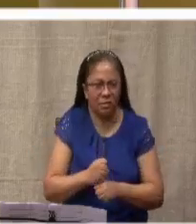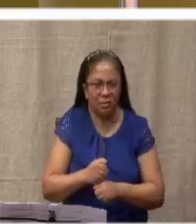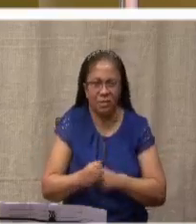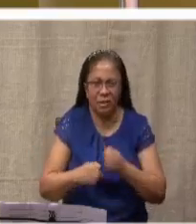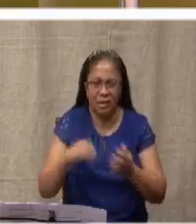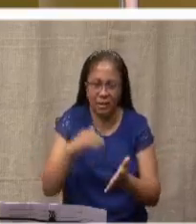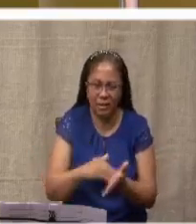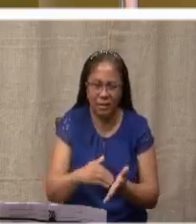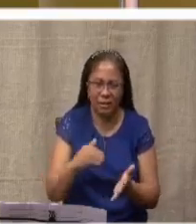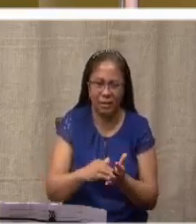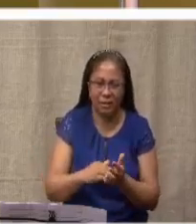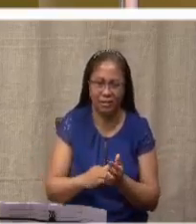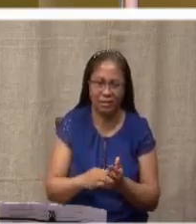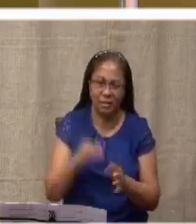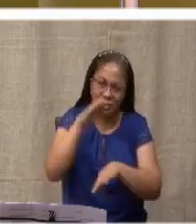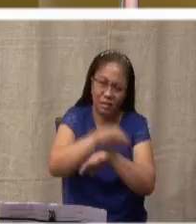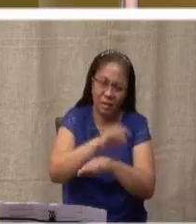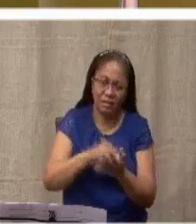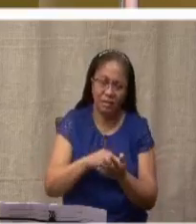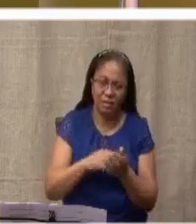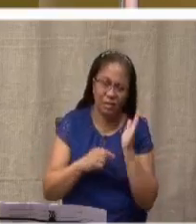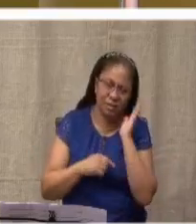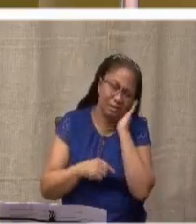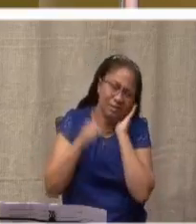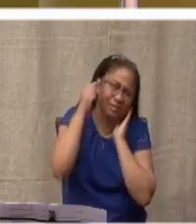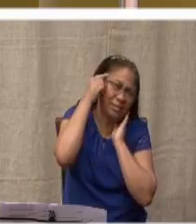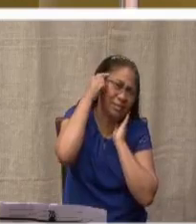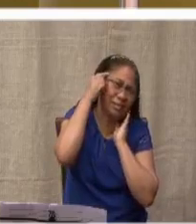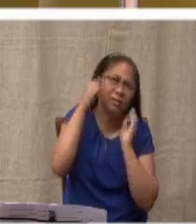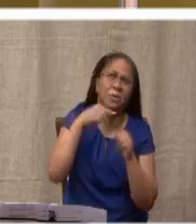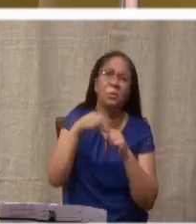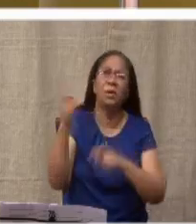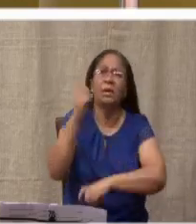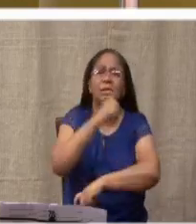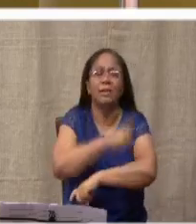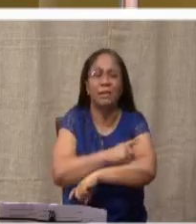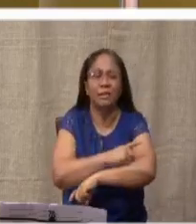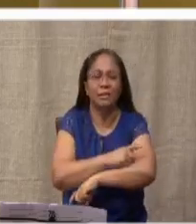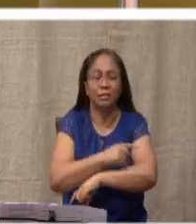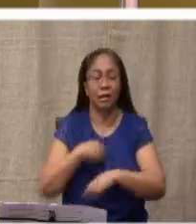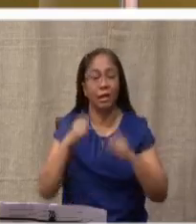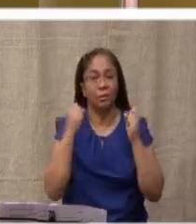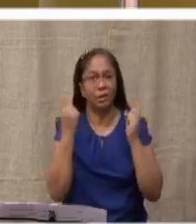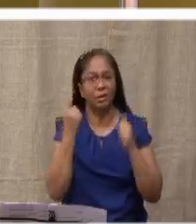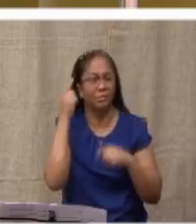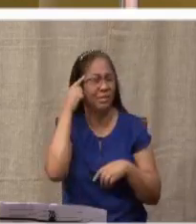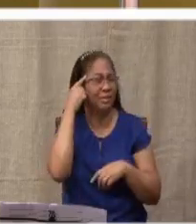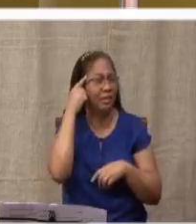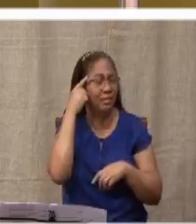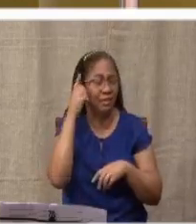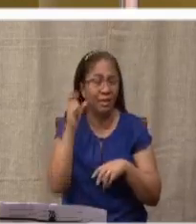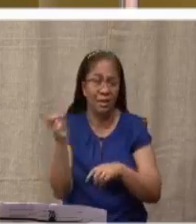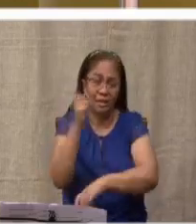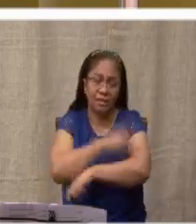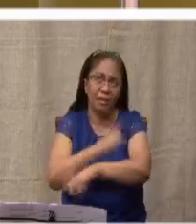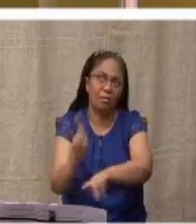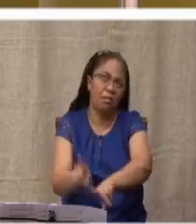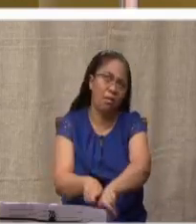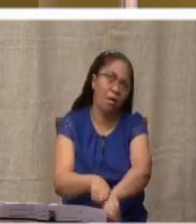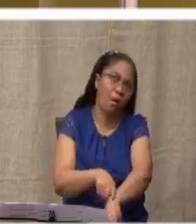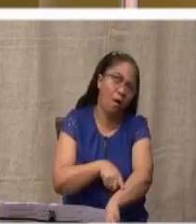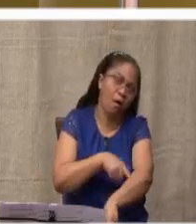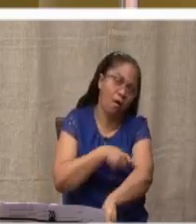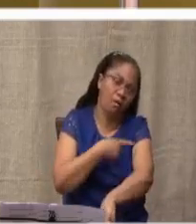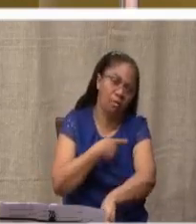bed i wonder when will it be day risen i think how slowly evening comes